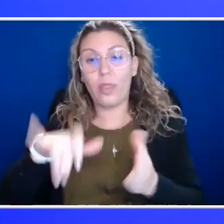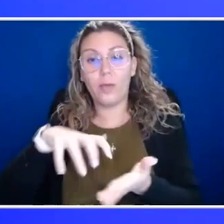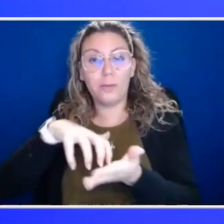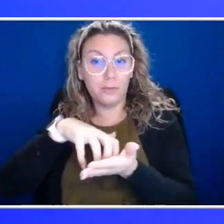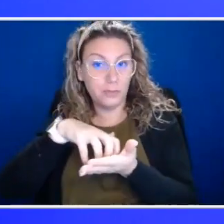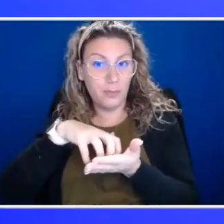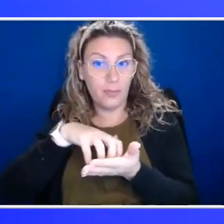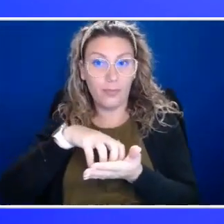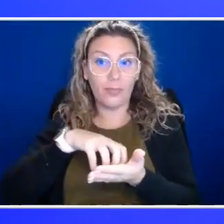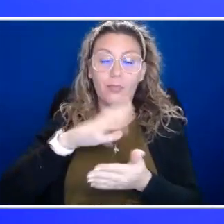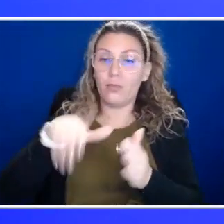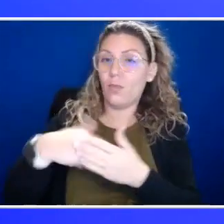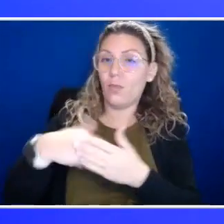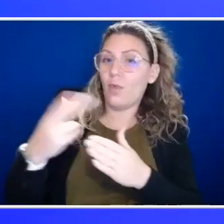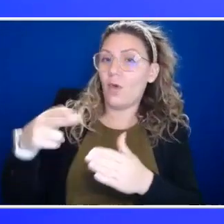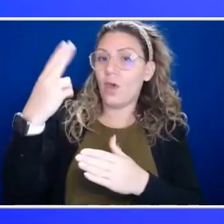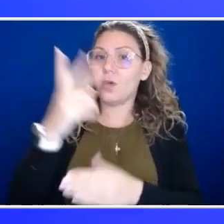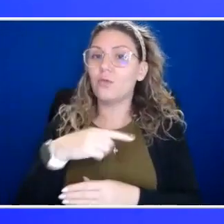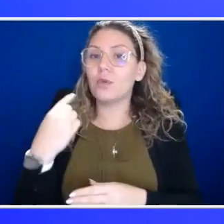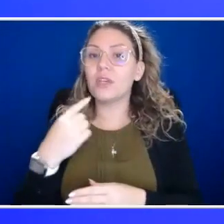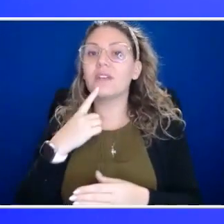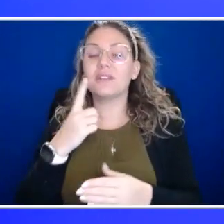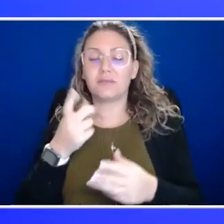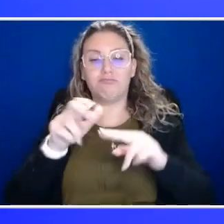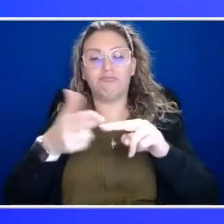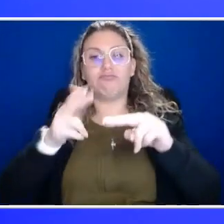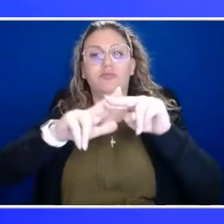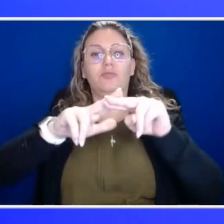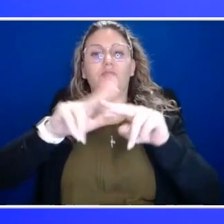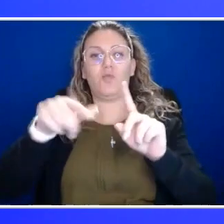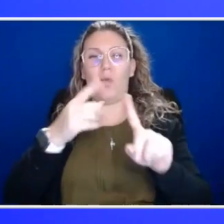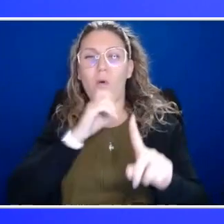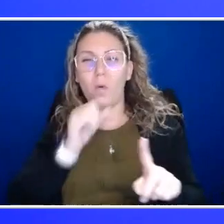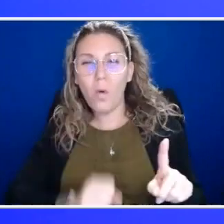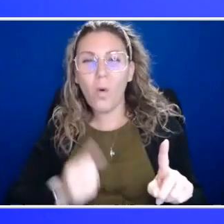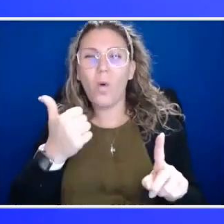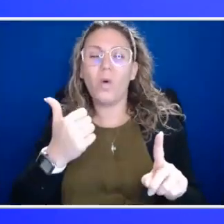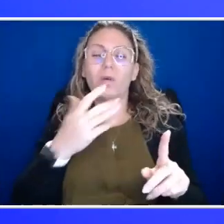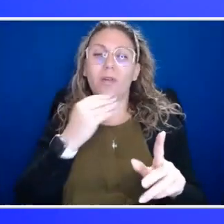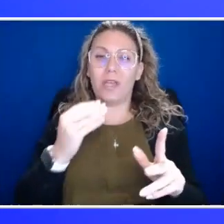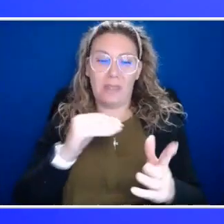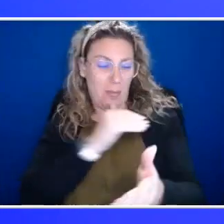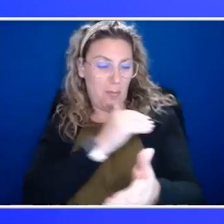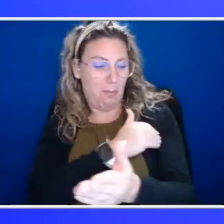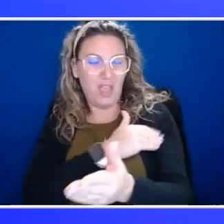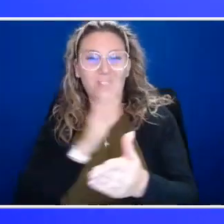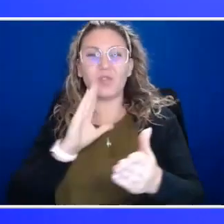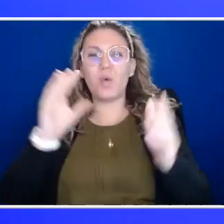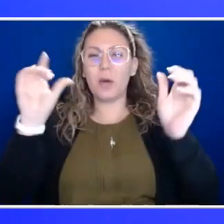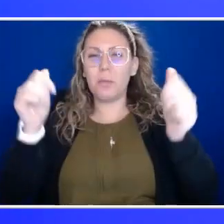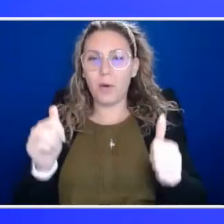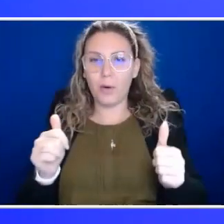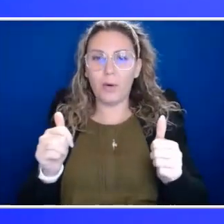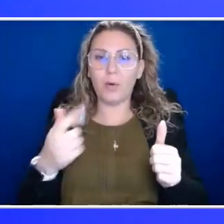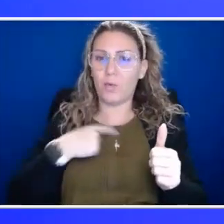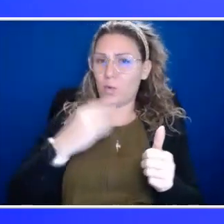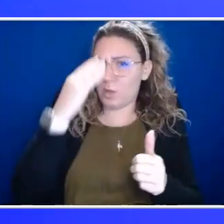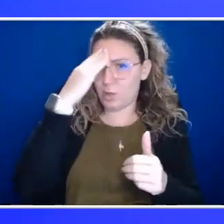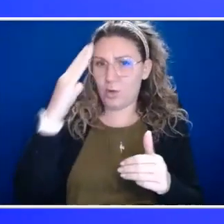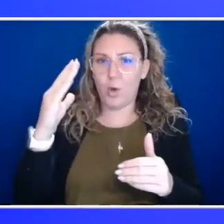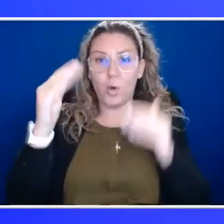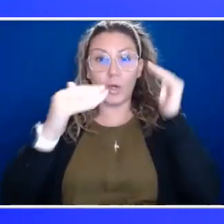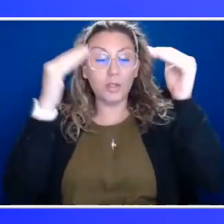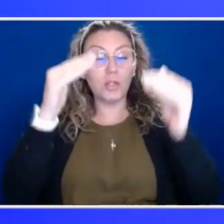for that increased weakness as we get older and as our muscles start to not work as well. And we know that adults, especially women, lose